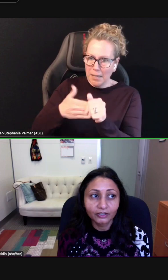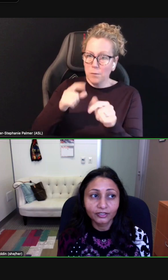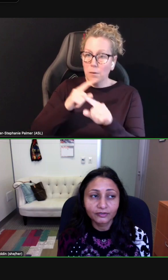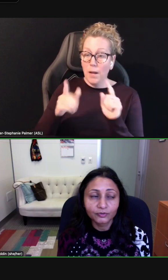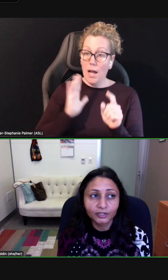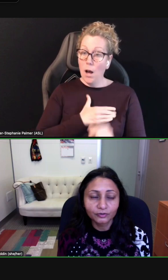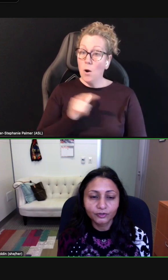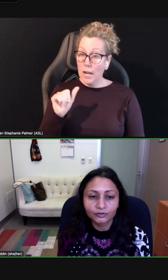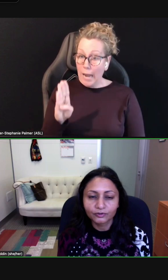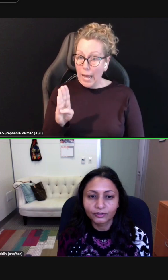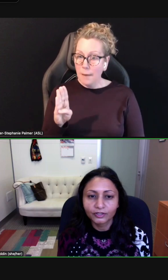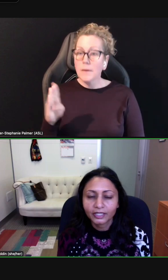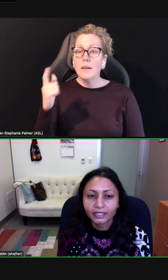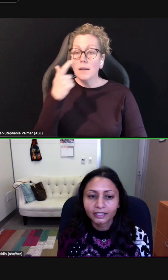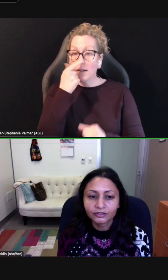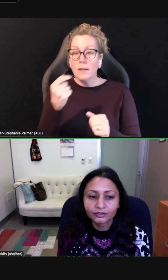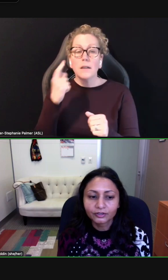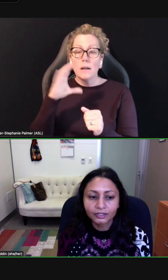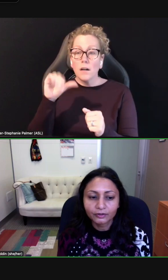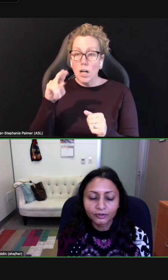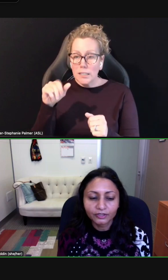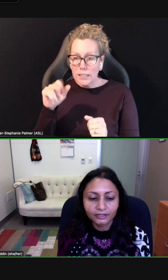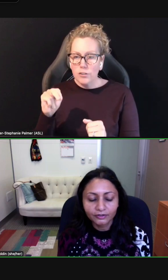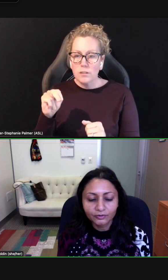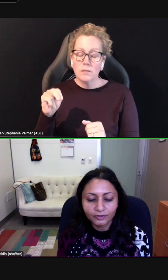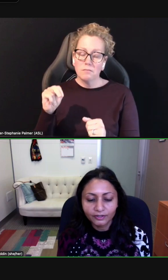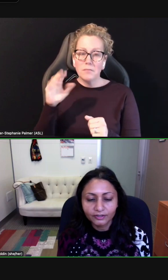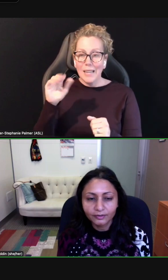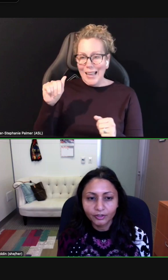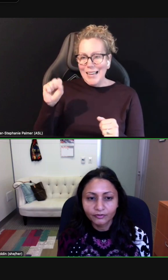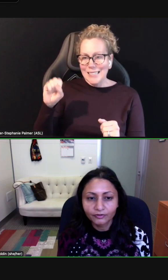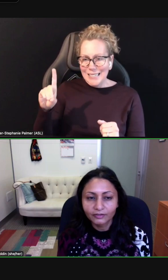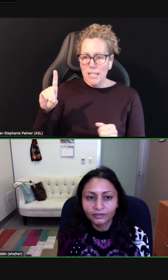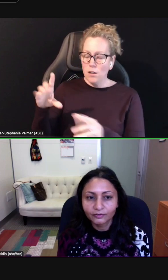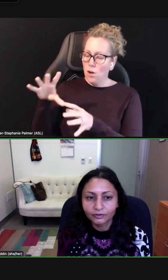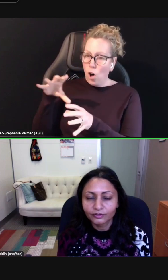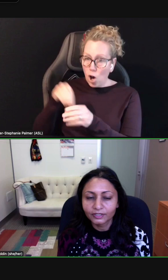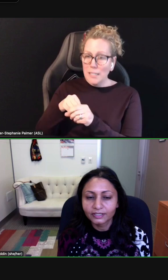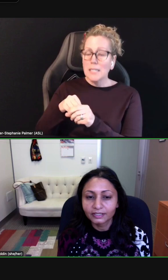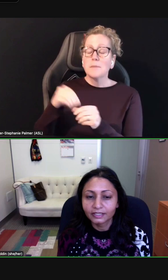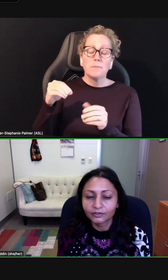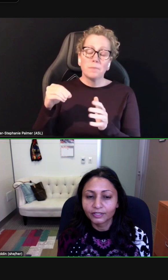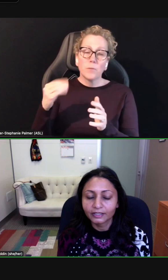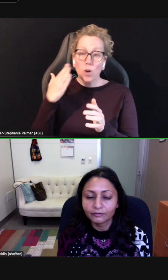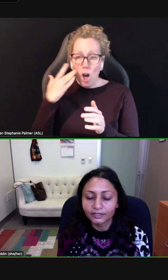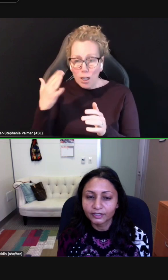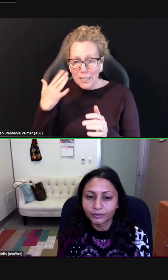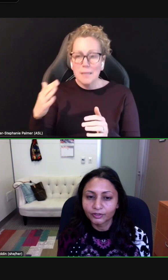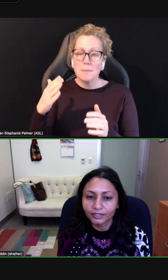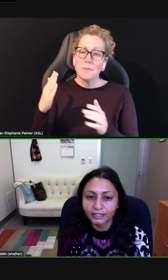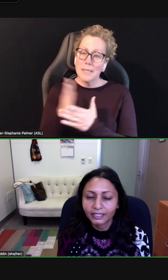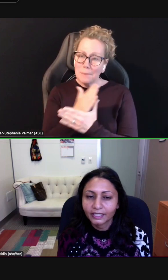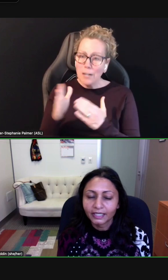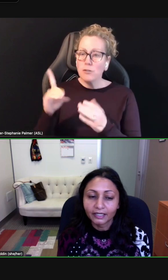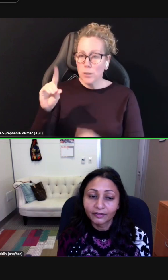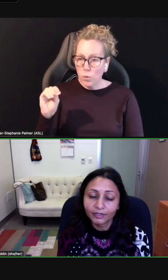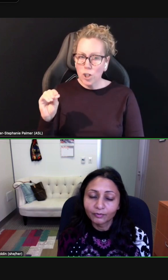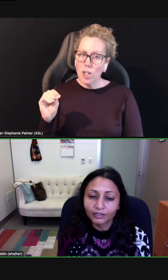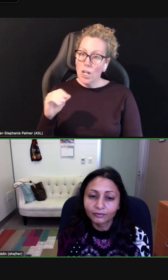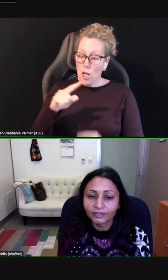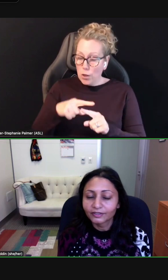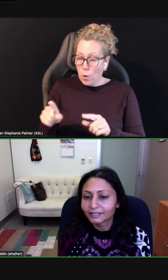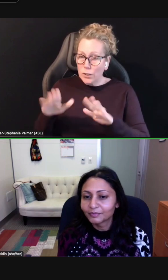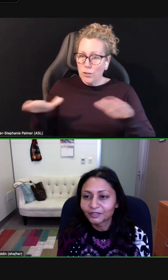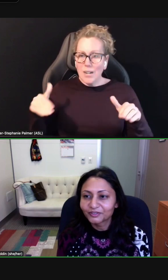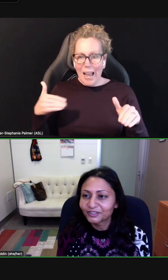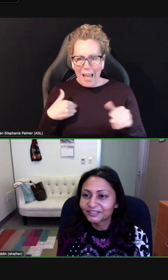condition, autism spectrum disorder, and children who are diagnosed with autism often have difficulties in everyday flexibility. They might